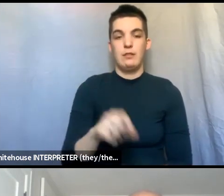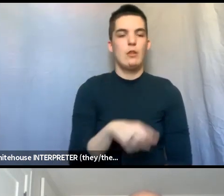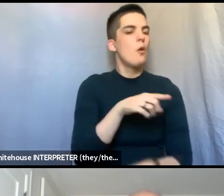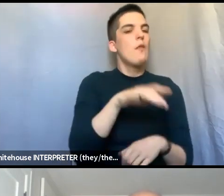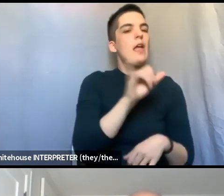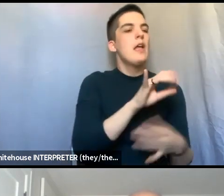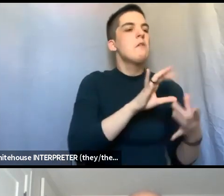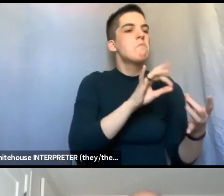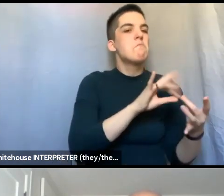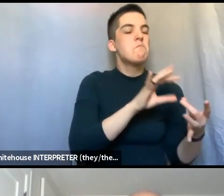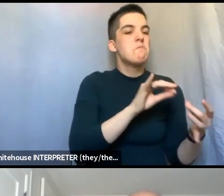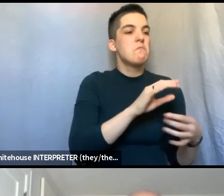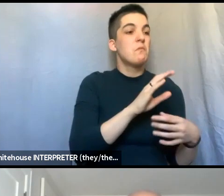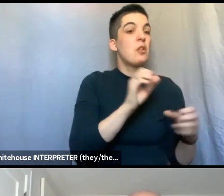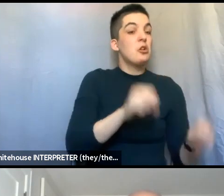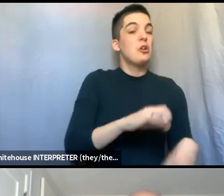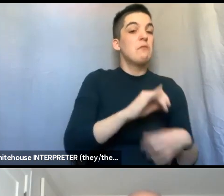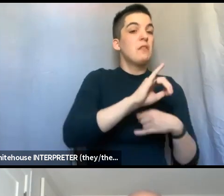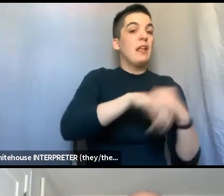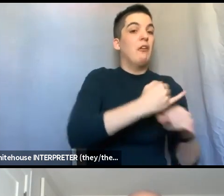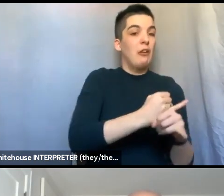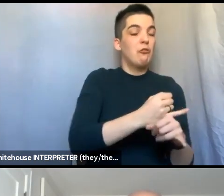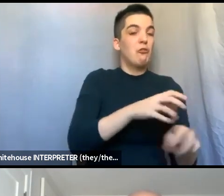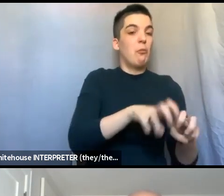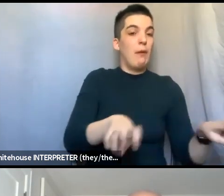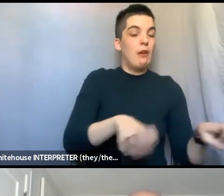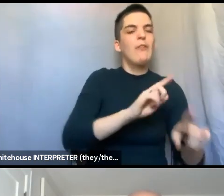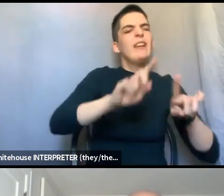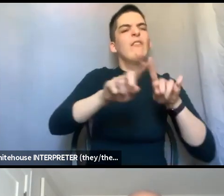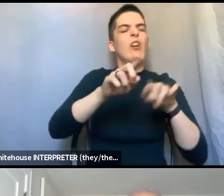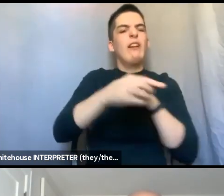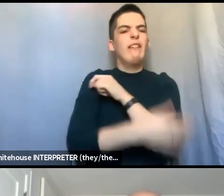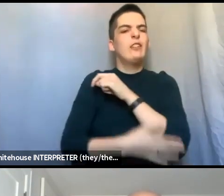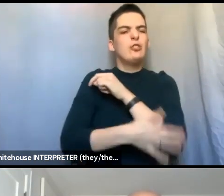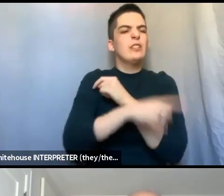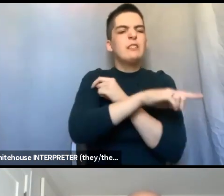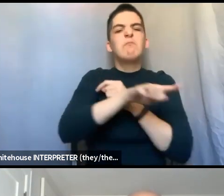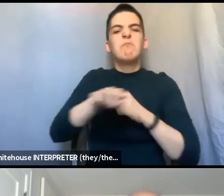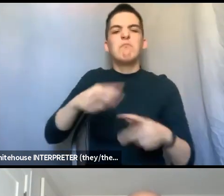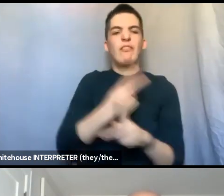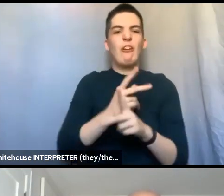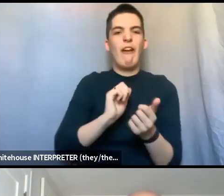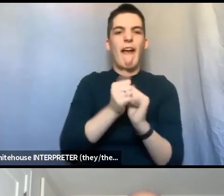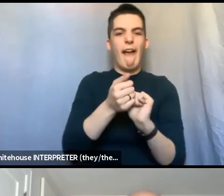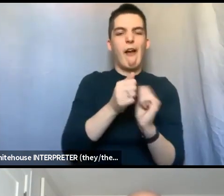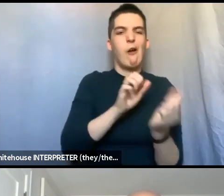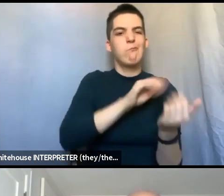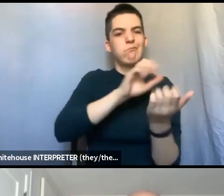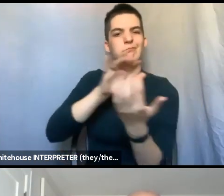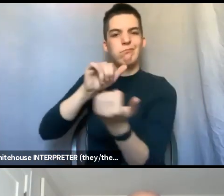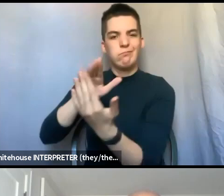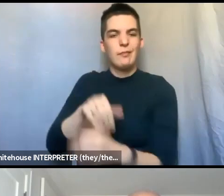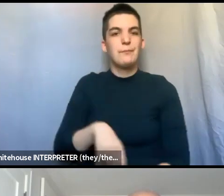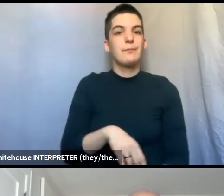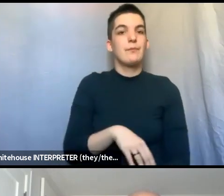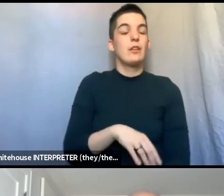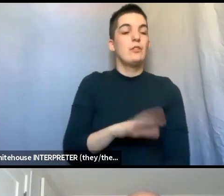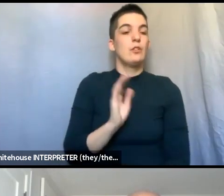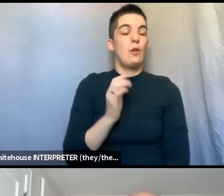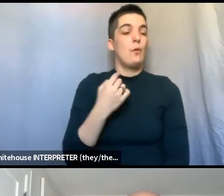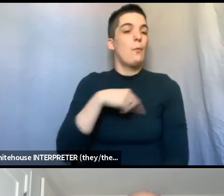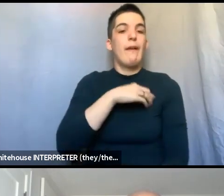an international panel about how different countries are dealing with this. We have a number of alumni, as does Anne, that are scattered throughout